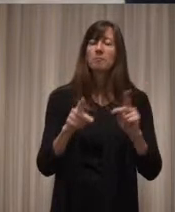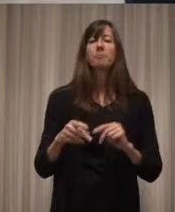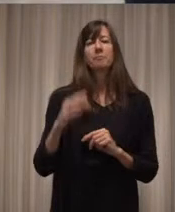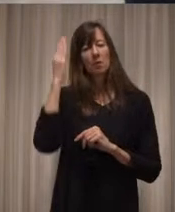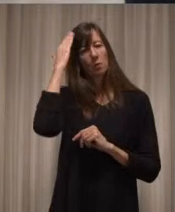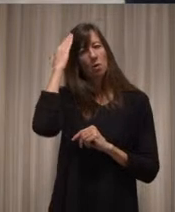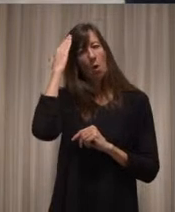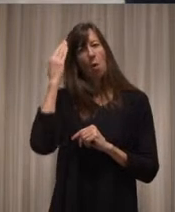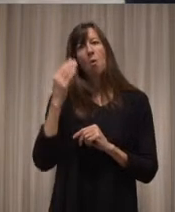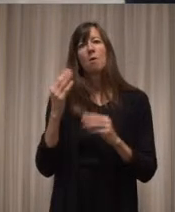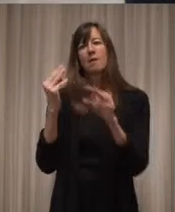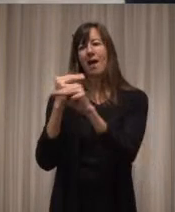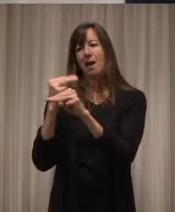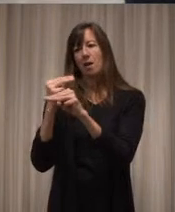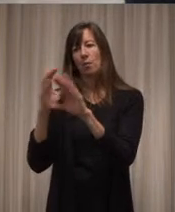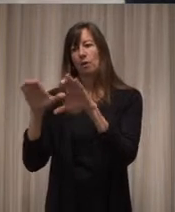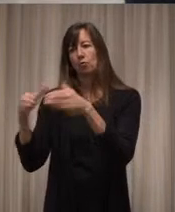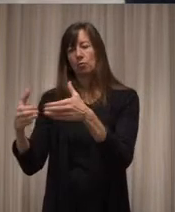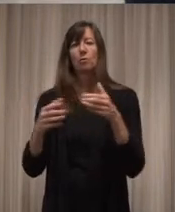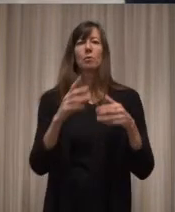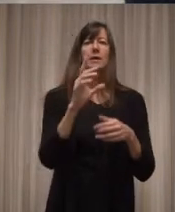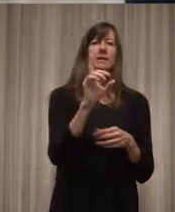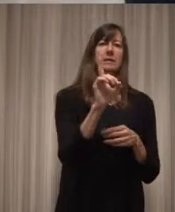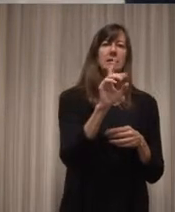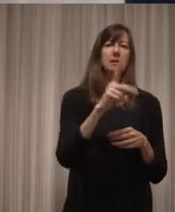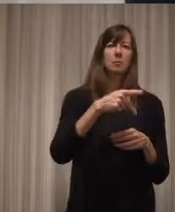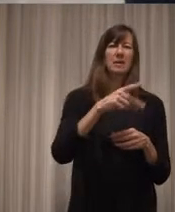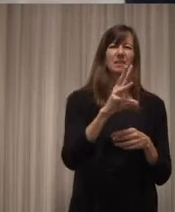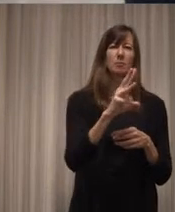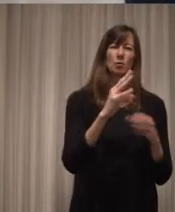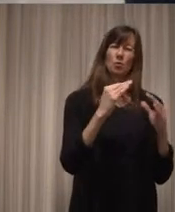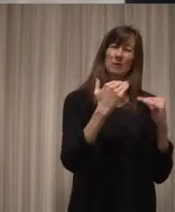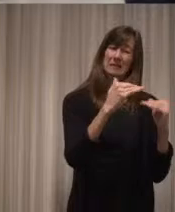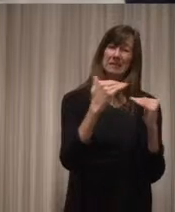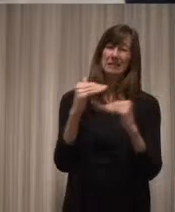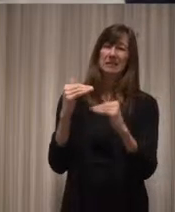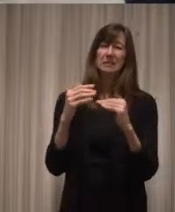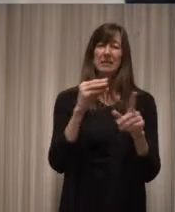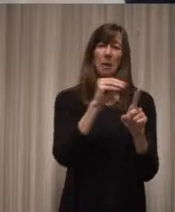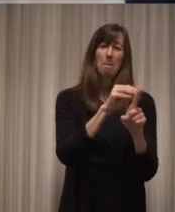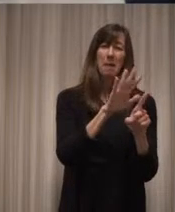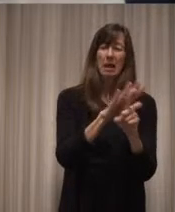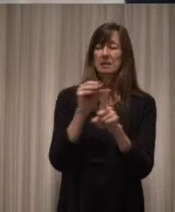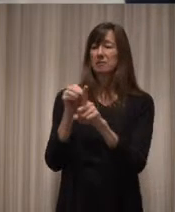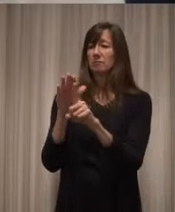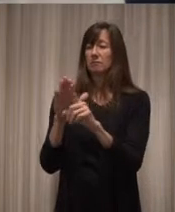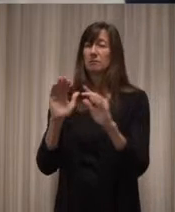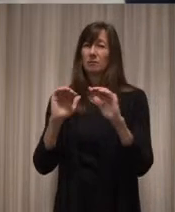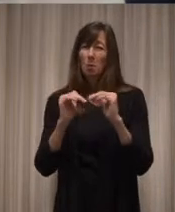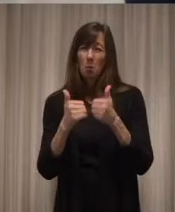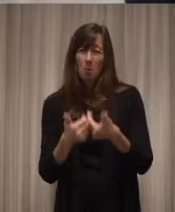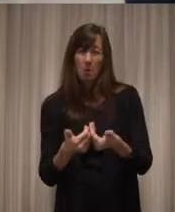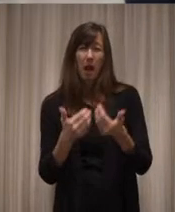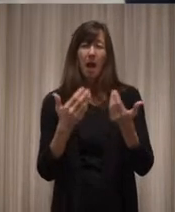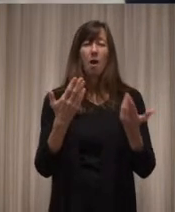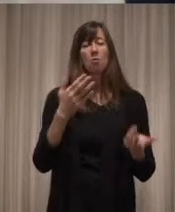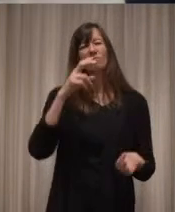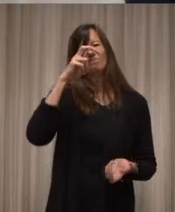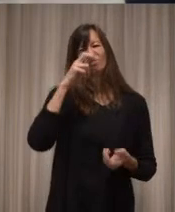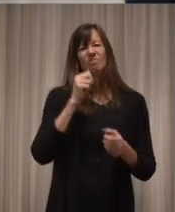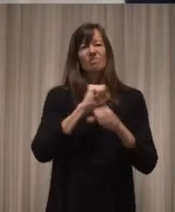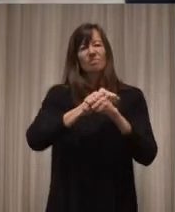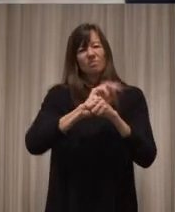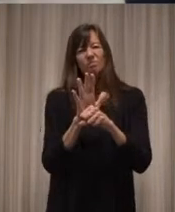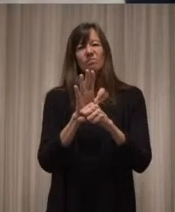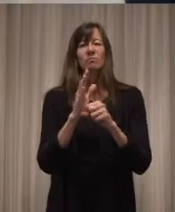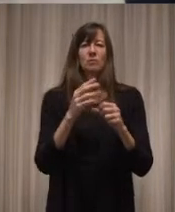are impacted by COVID-19 restrictions, and so we're committed to working together to cover each other's backs during this period.